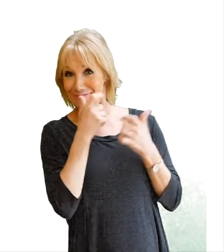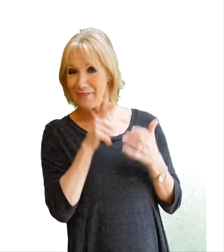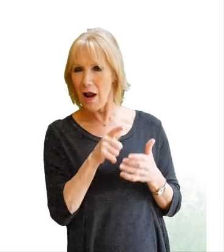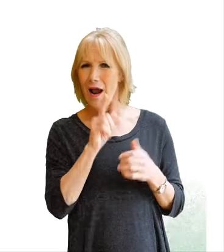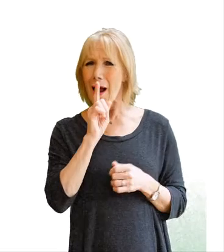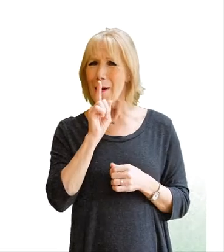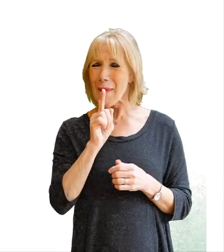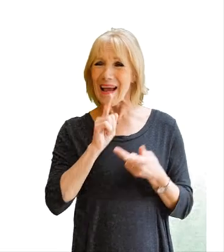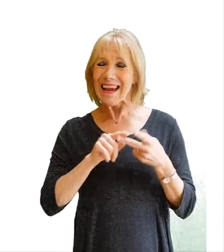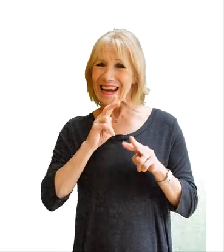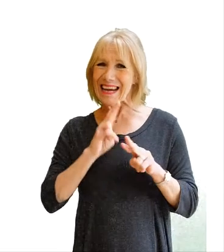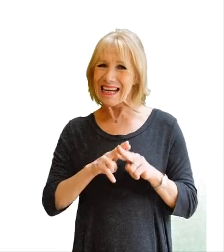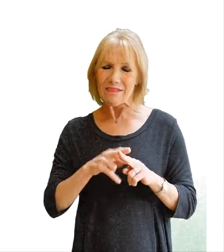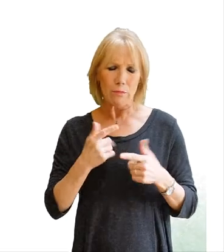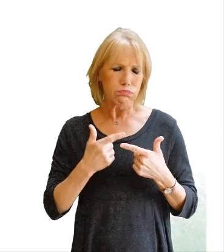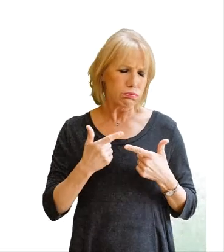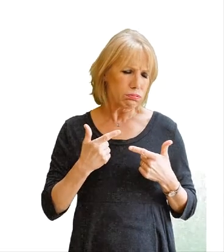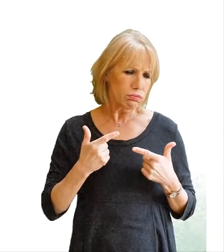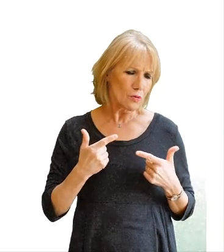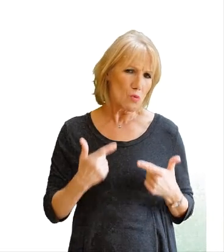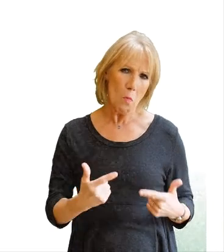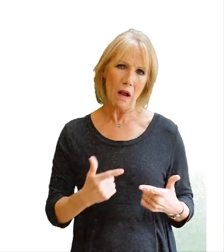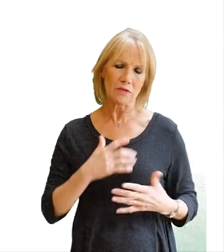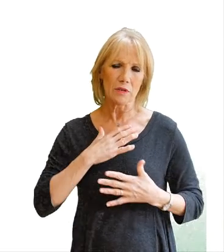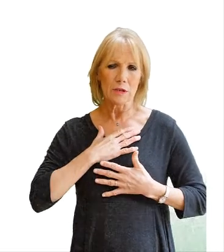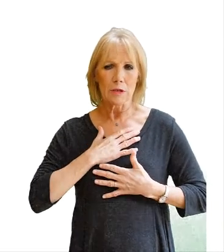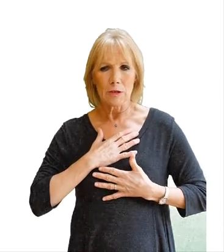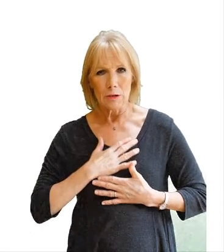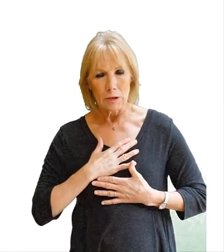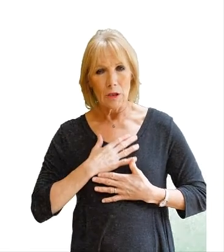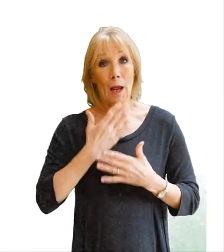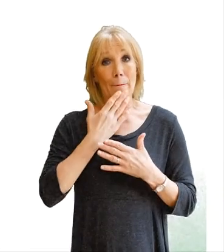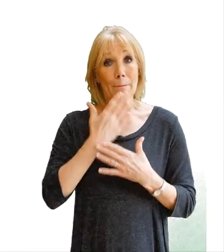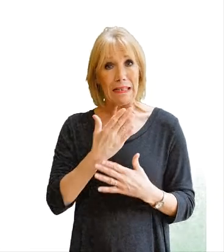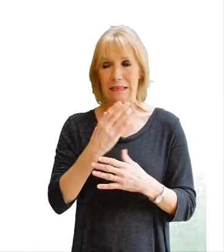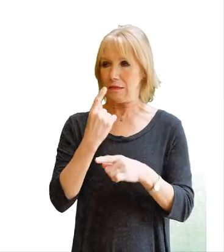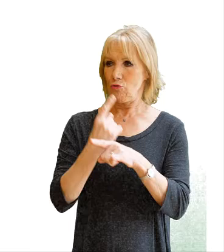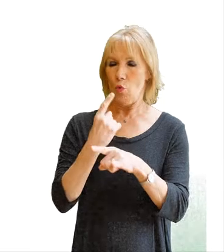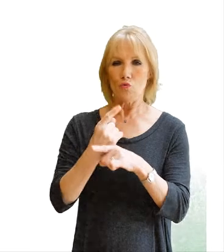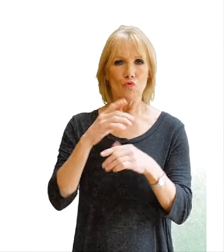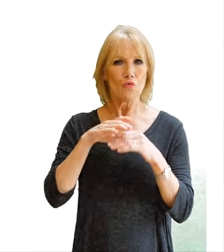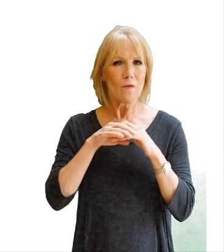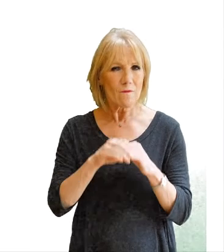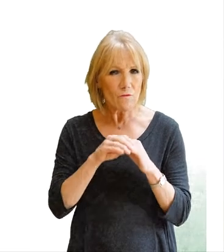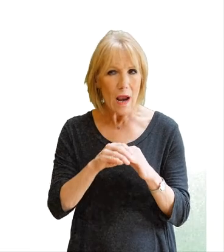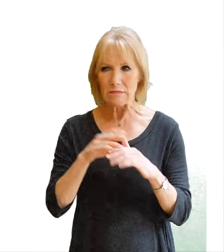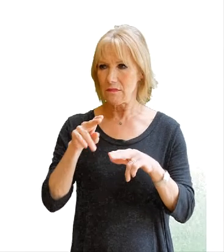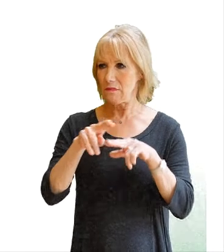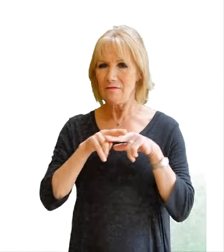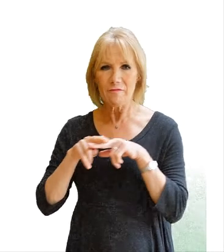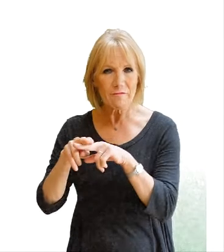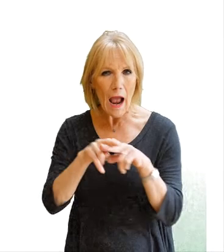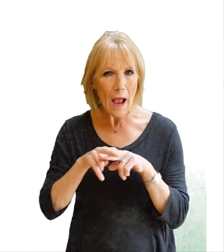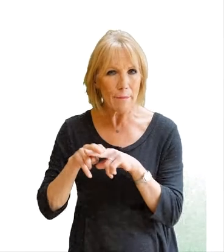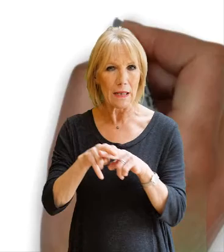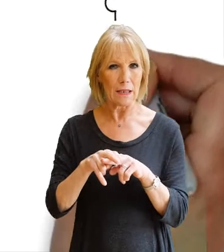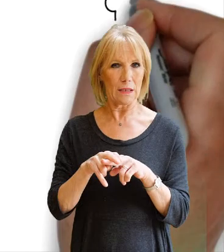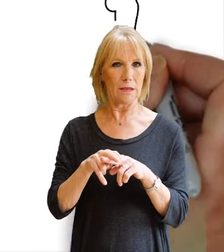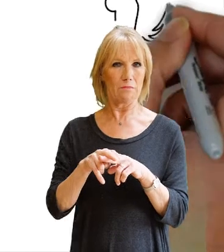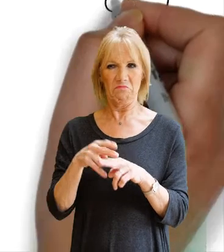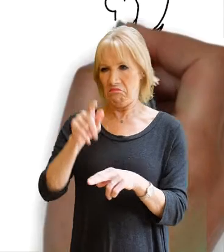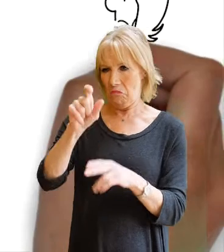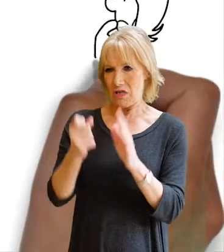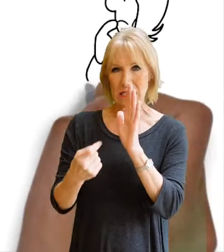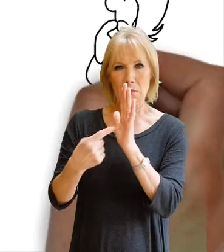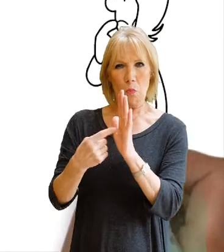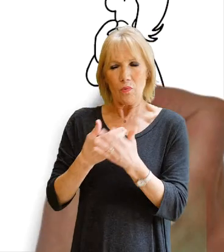gets too much, then you need help. Please share your feelings with your family, talk to someone important to you, talk to your friends and talk to